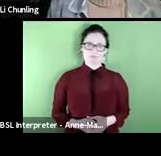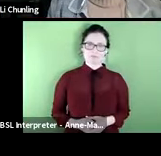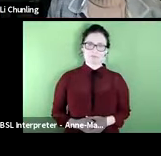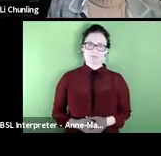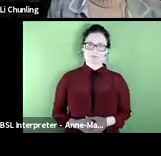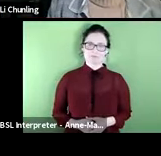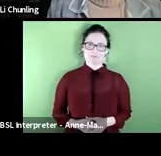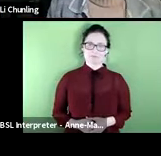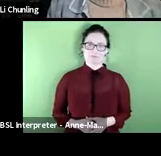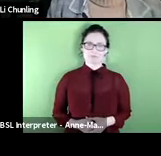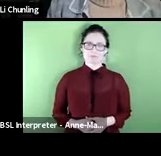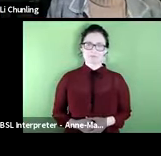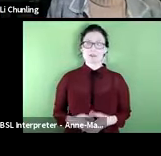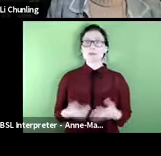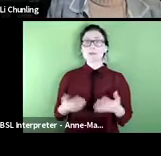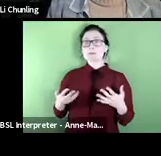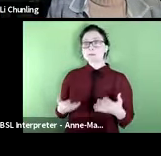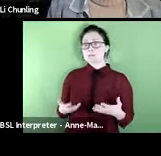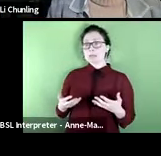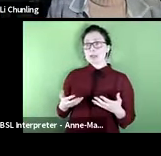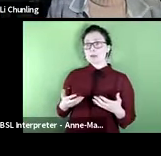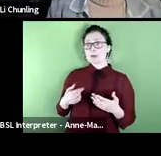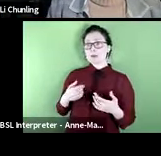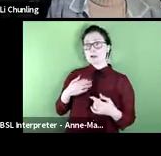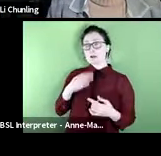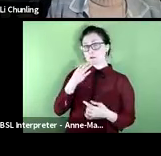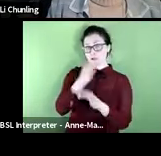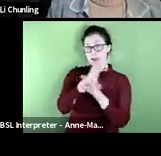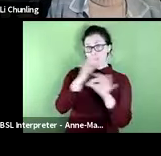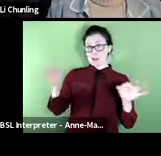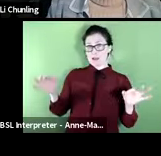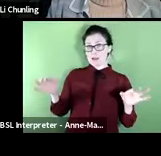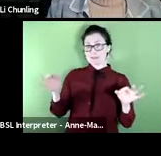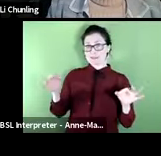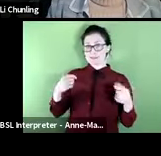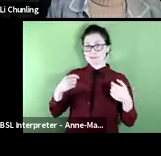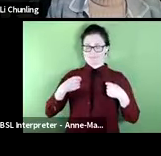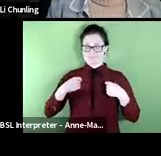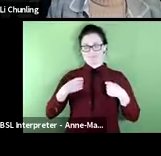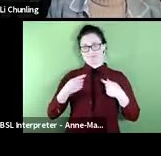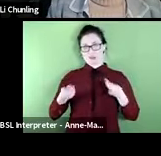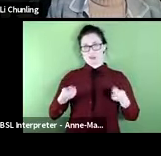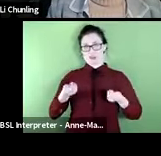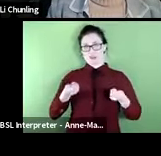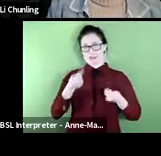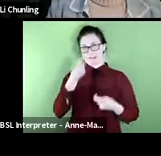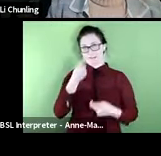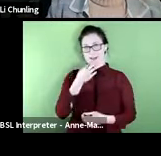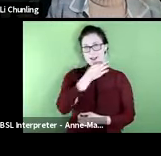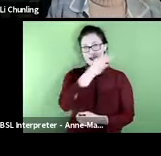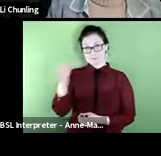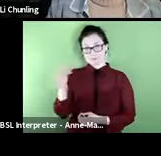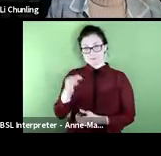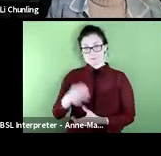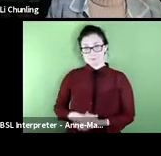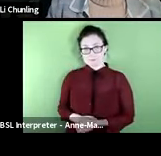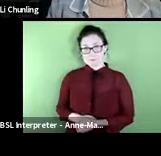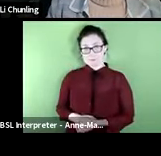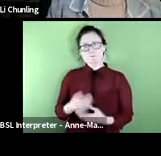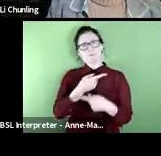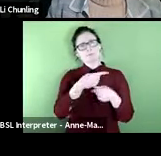So actually, if you don't mind, if I can just ask a question, use my chair's privilege. So, I mean, you've all been talking about kind